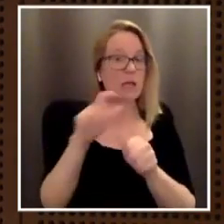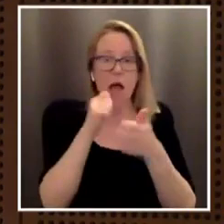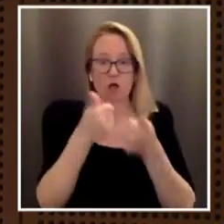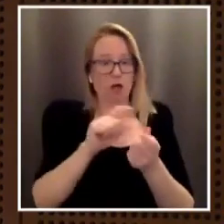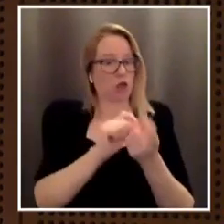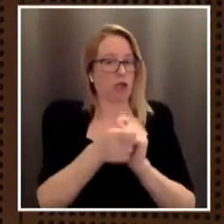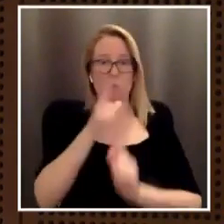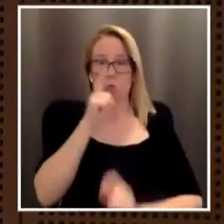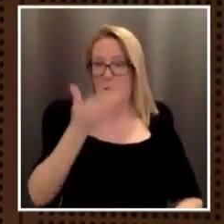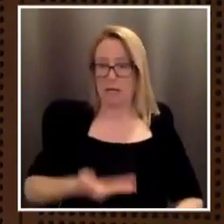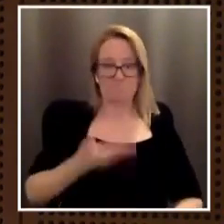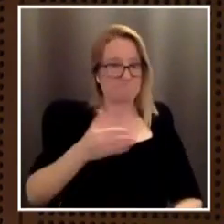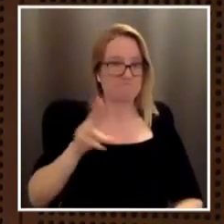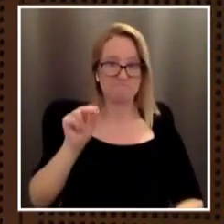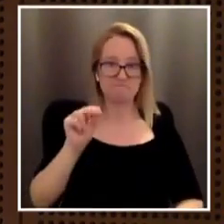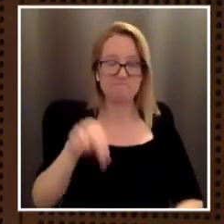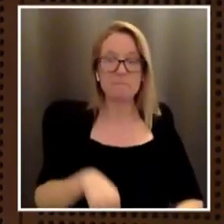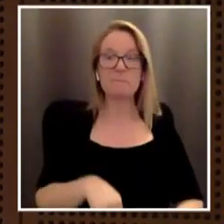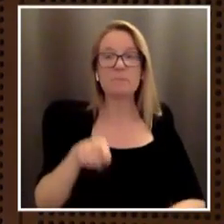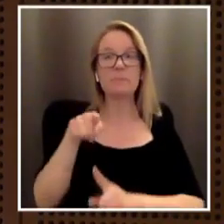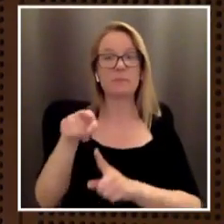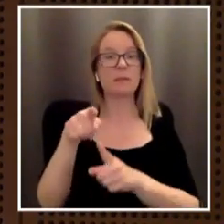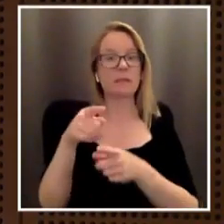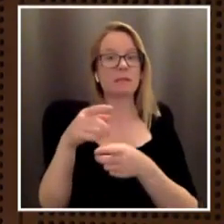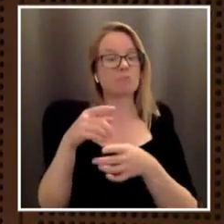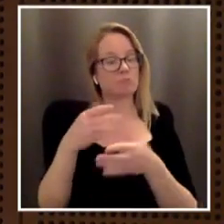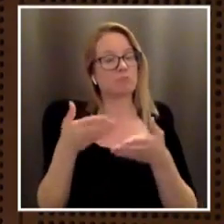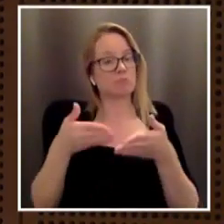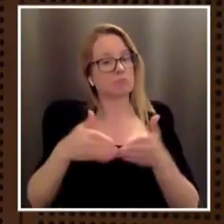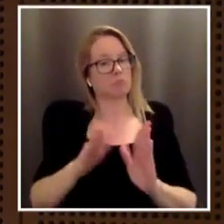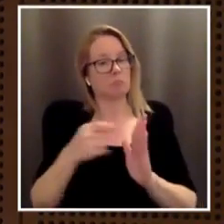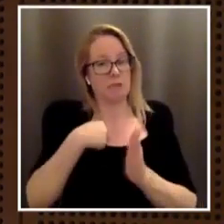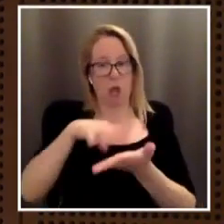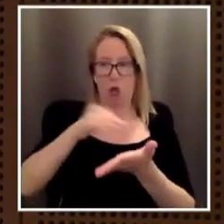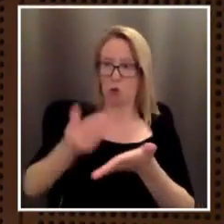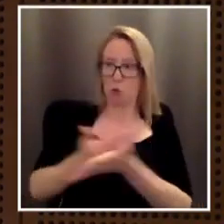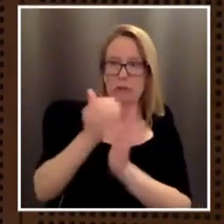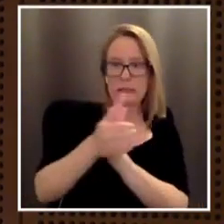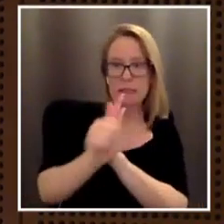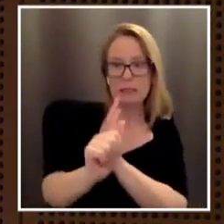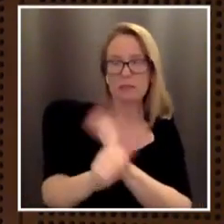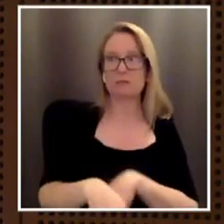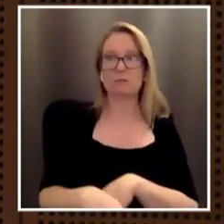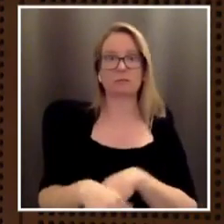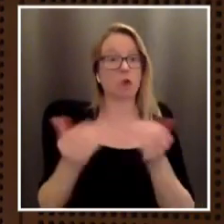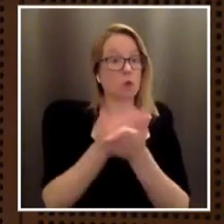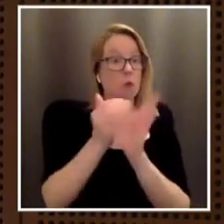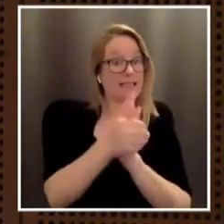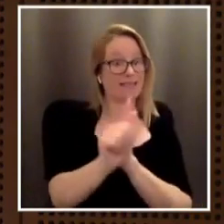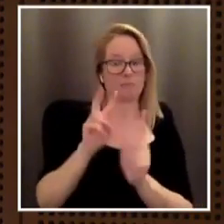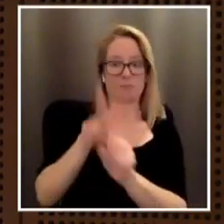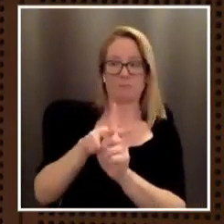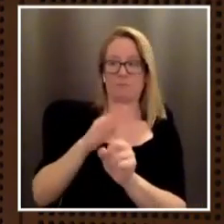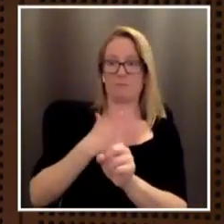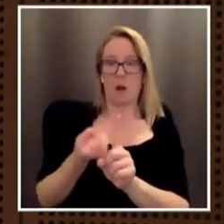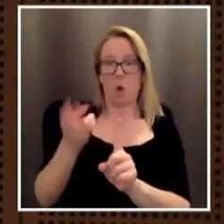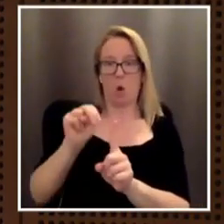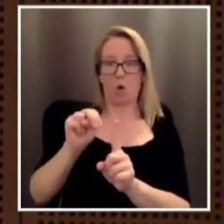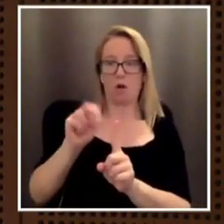me. He made space for me to learn new skills and apply them to my own artistic